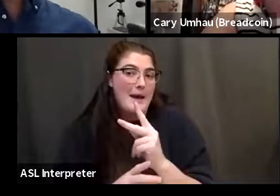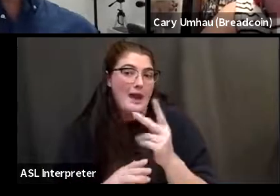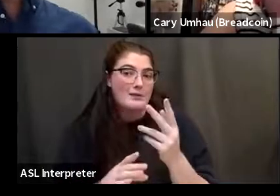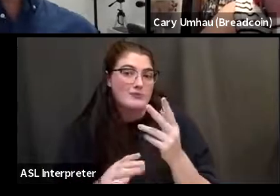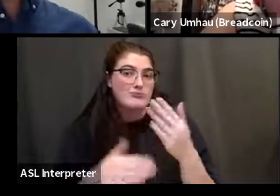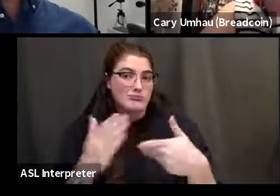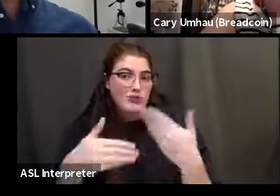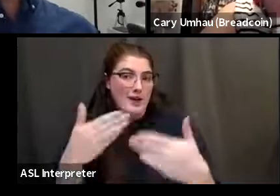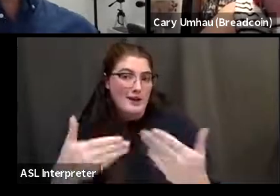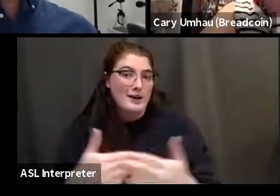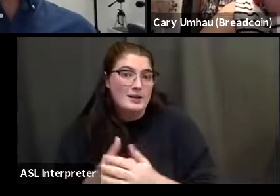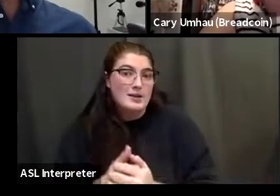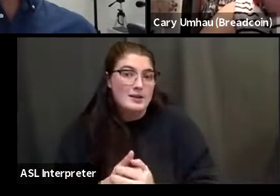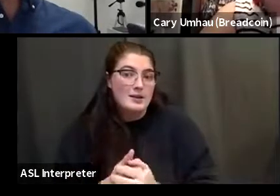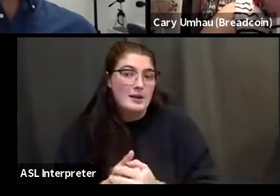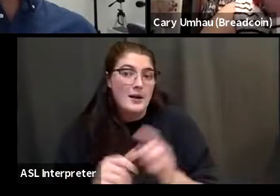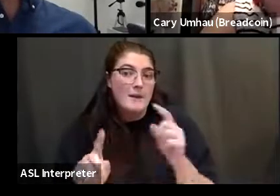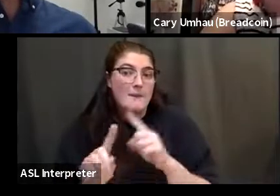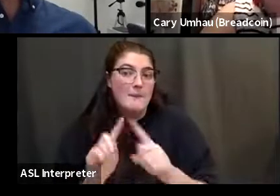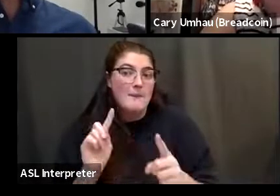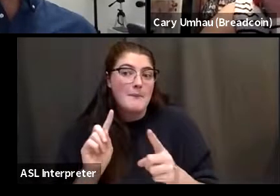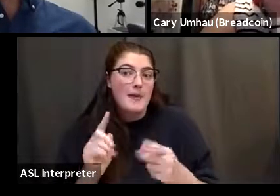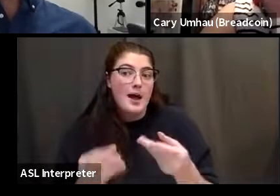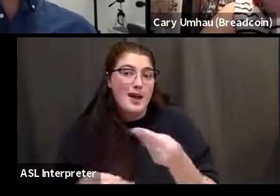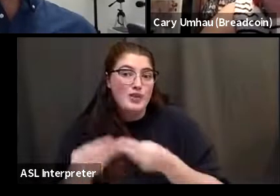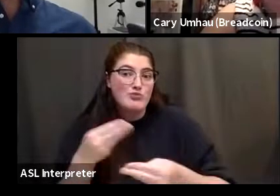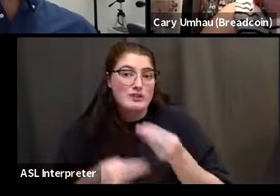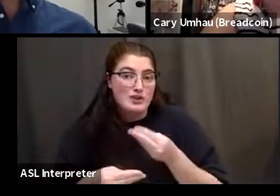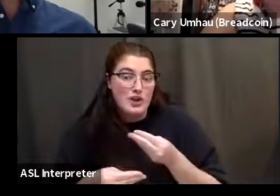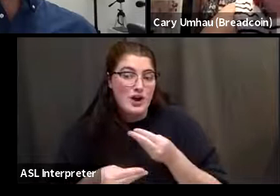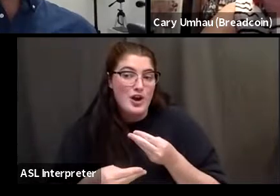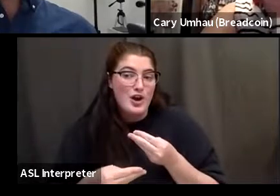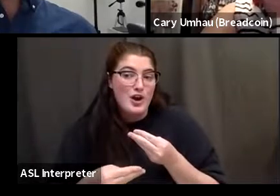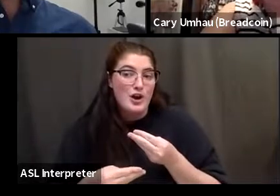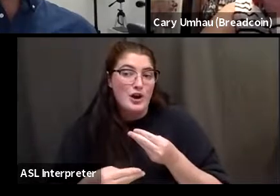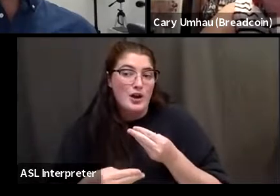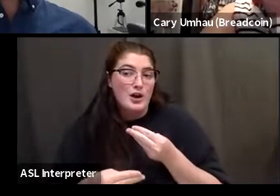going. But in return, what